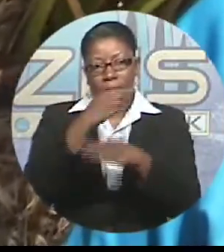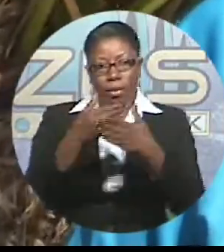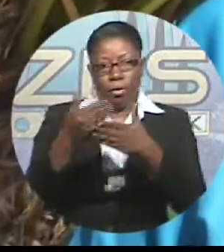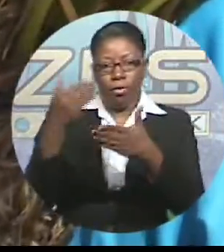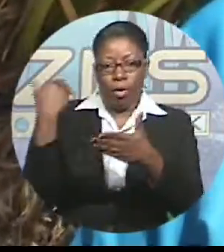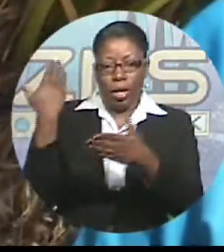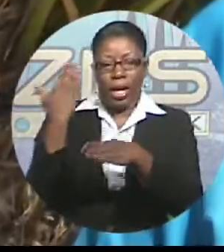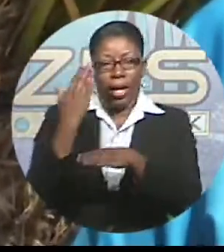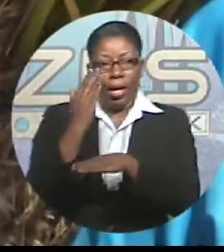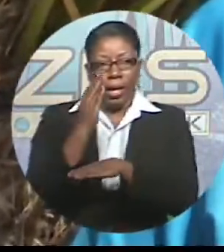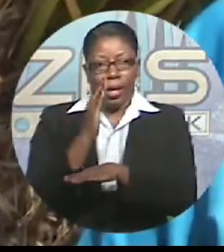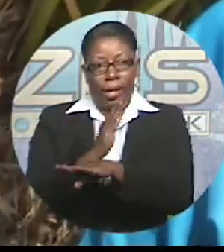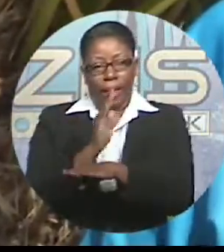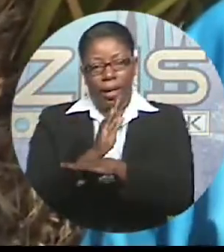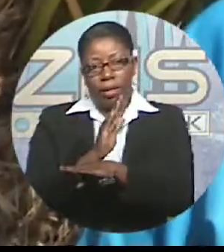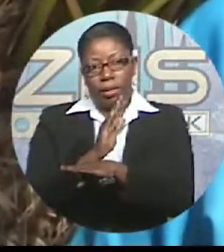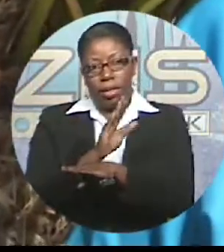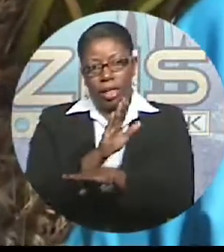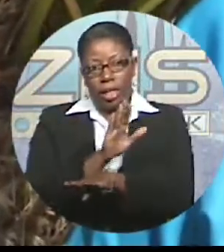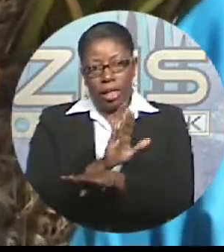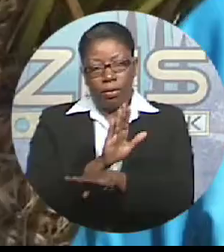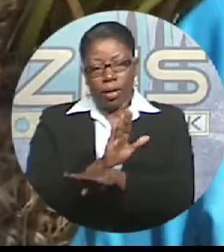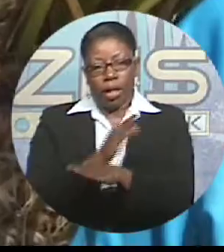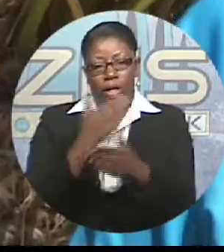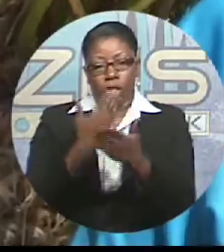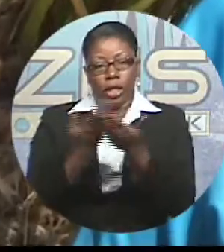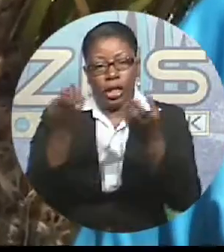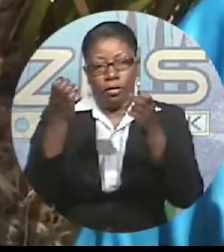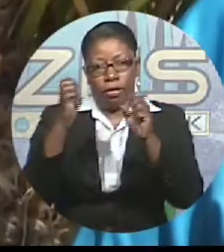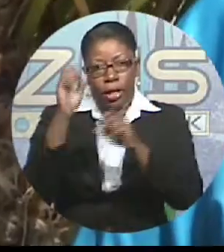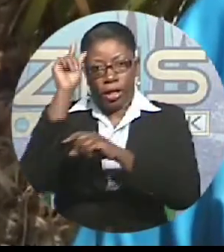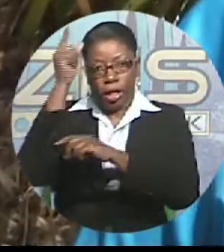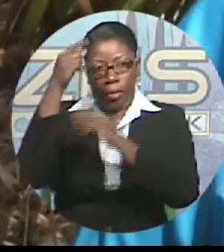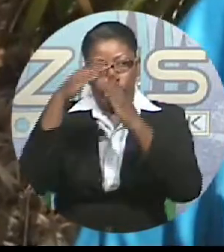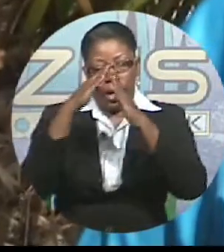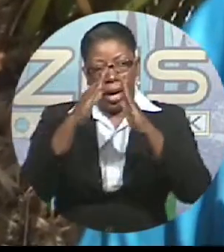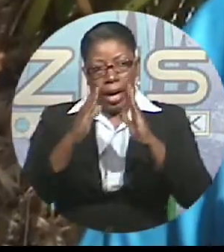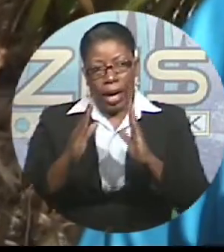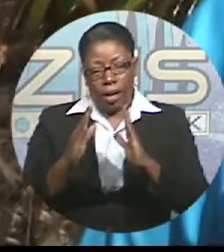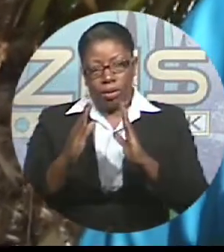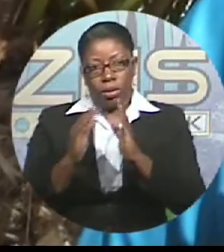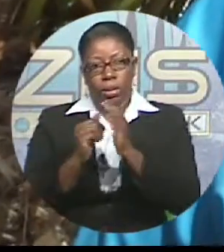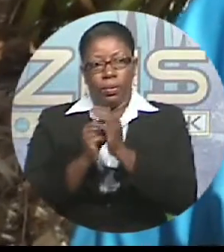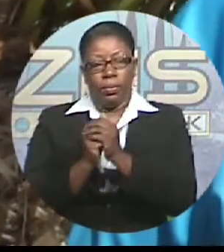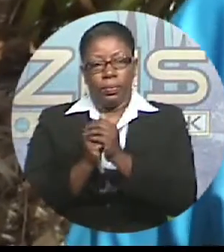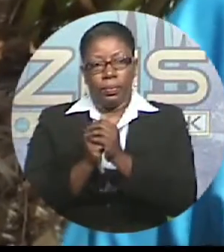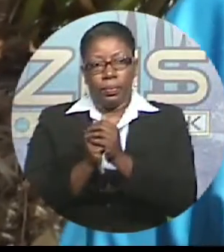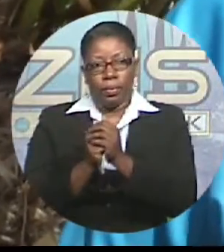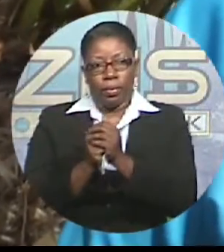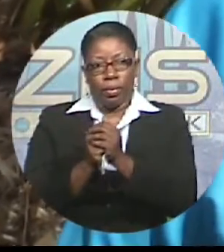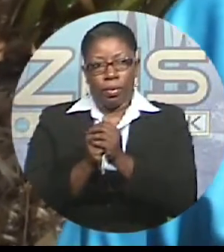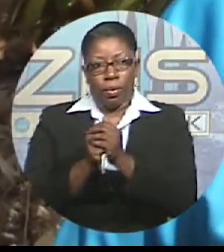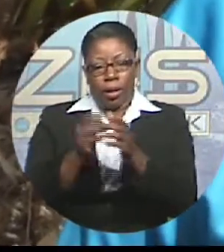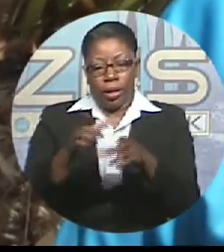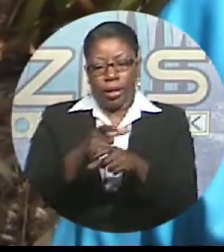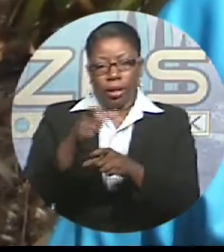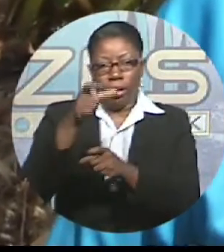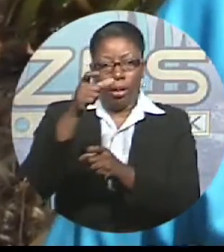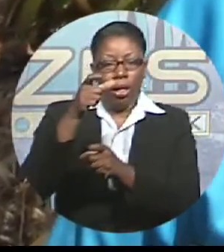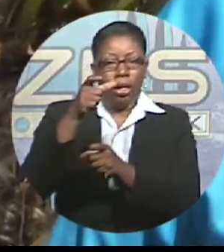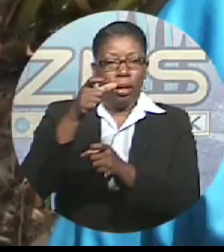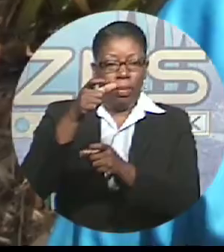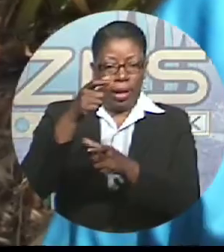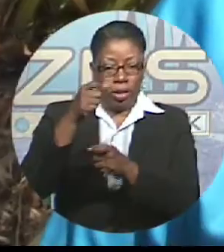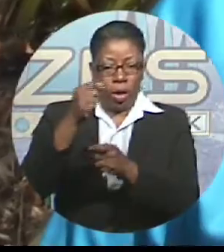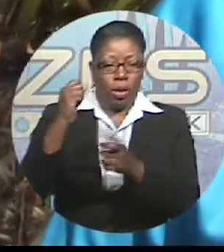last evening, we had a very good event at Government House where a baton was given to the daughter of the late Thomas